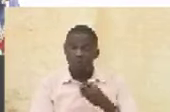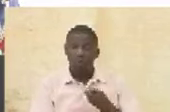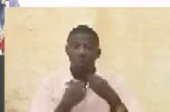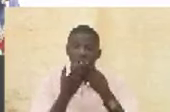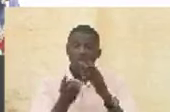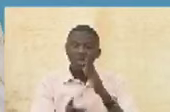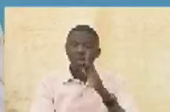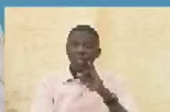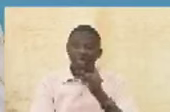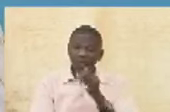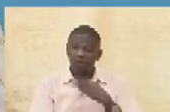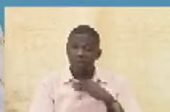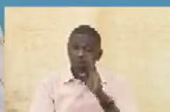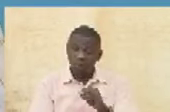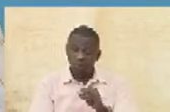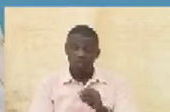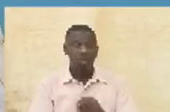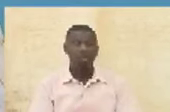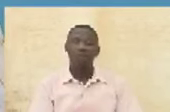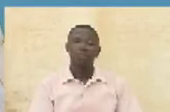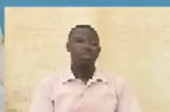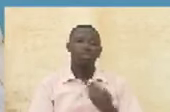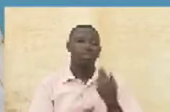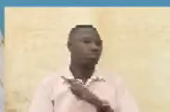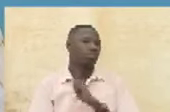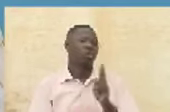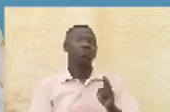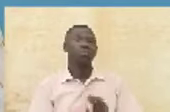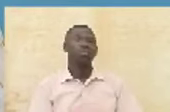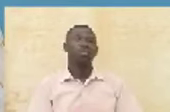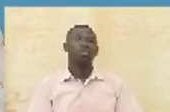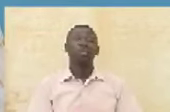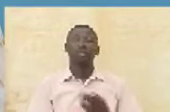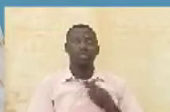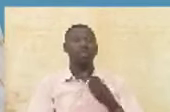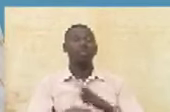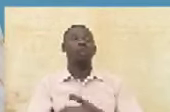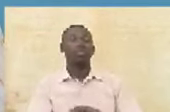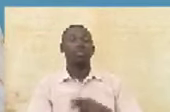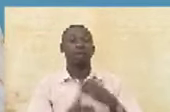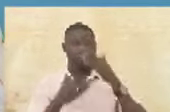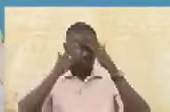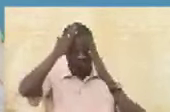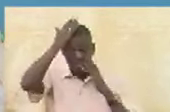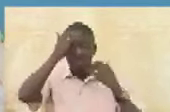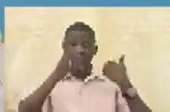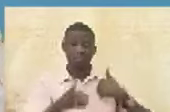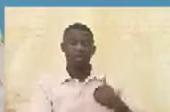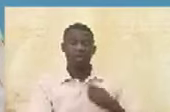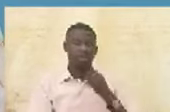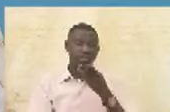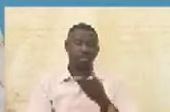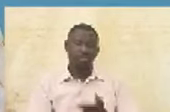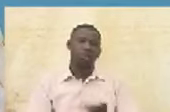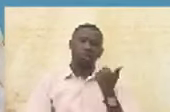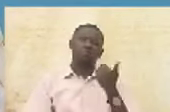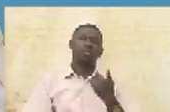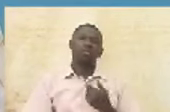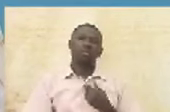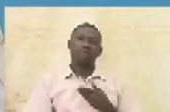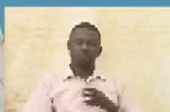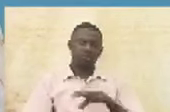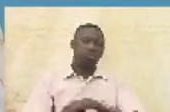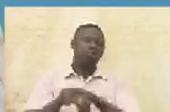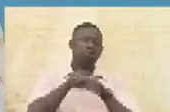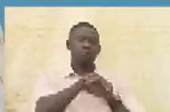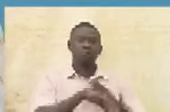what I did. What mola ye kwenye wuli. That's the time the soldier told me get up. He took me to the